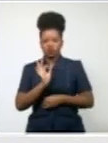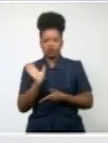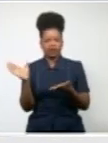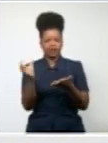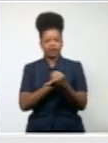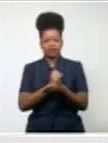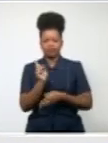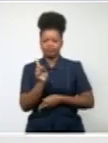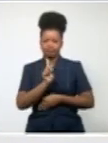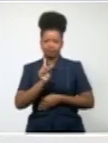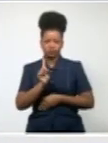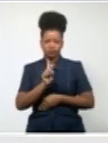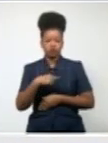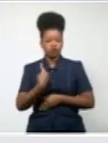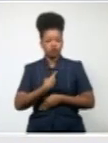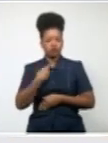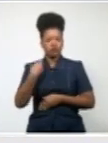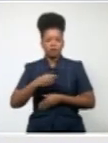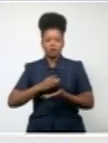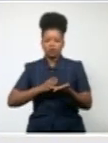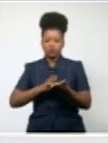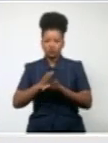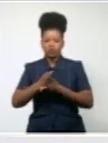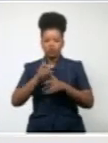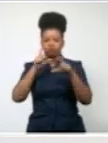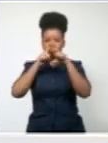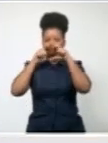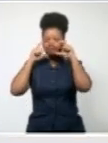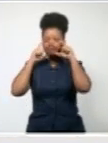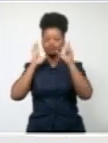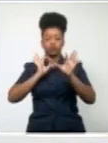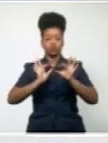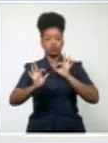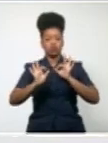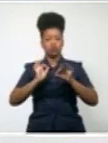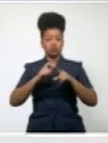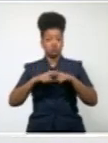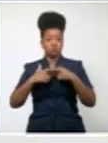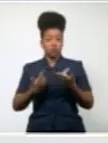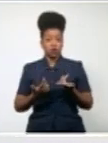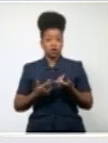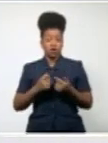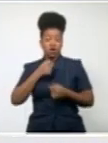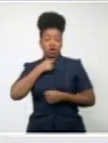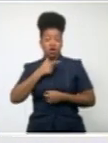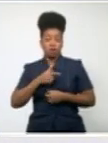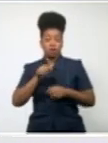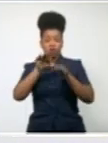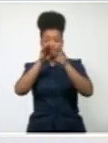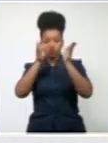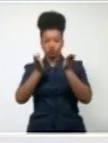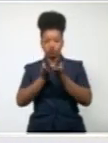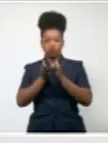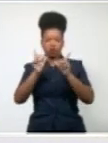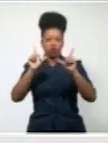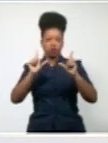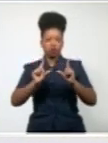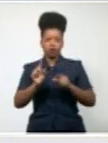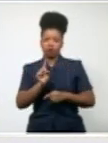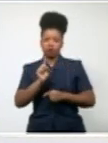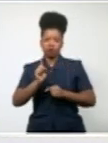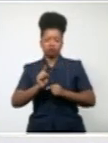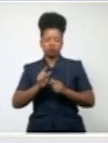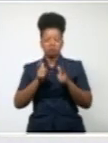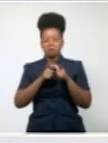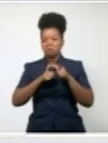group of restrictions to continue protecting ourselves, because far from decreasing its occurrence in the world,